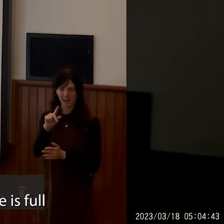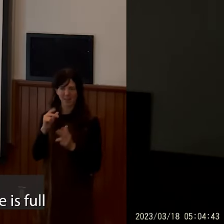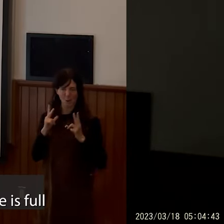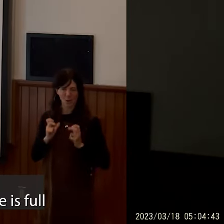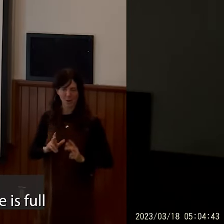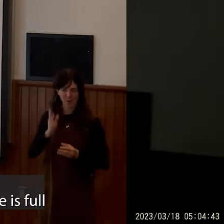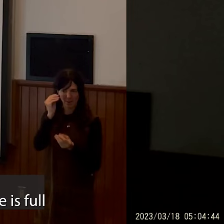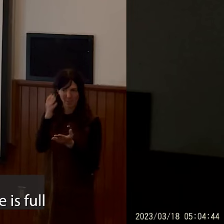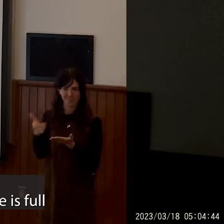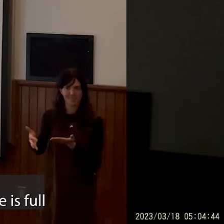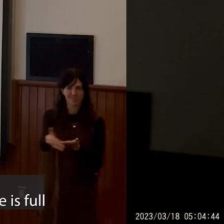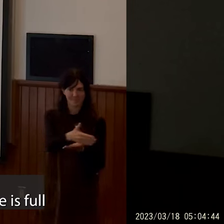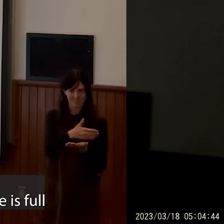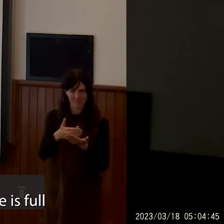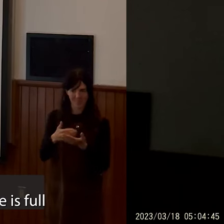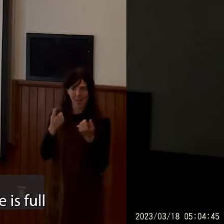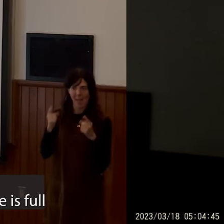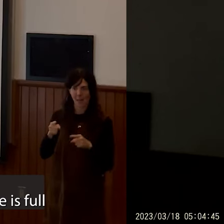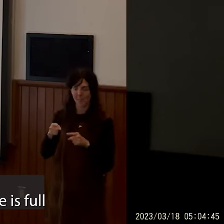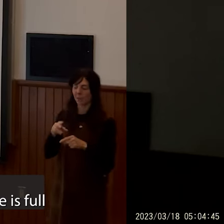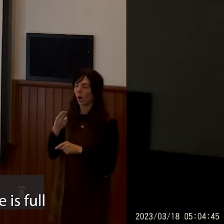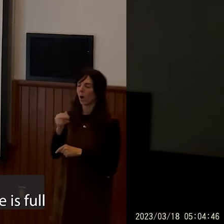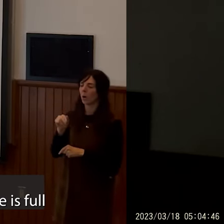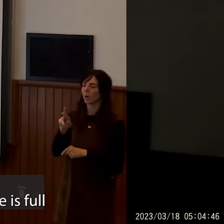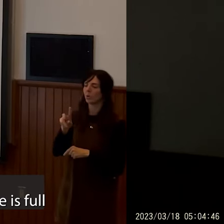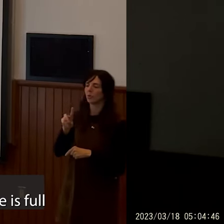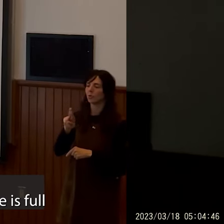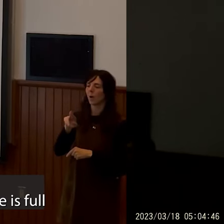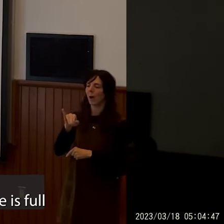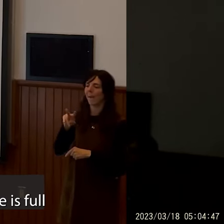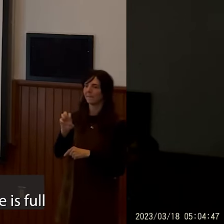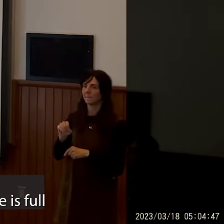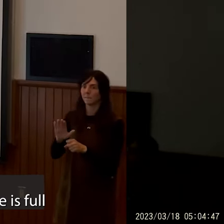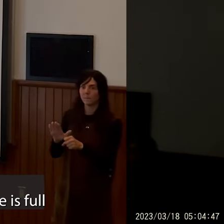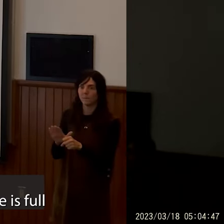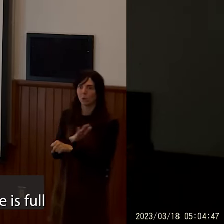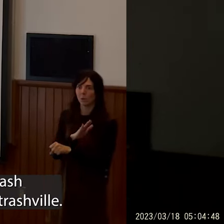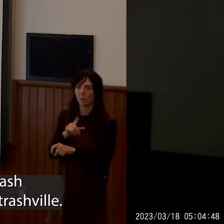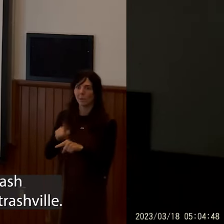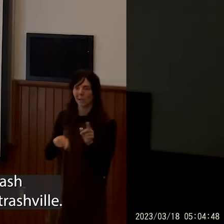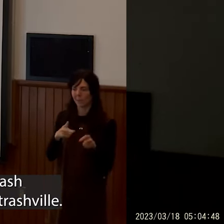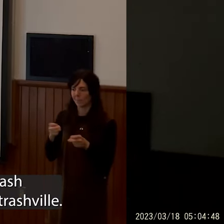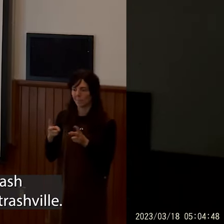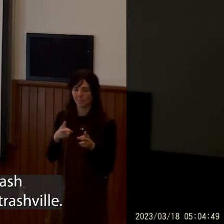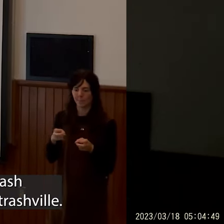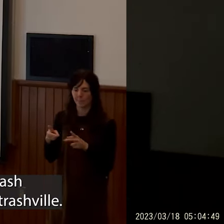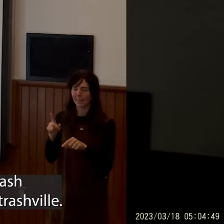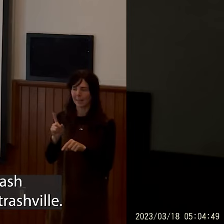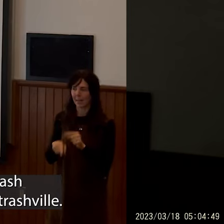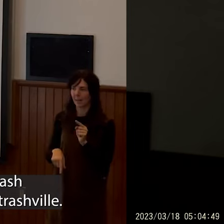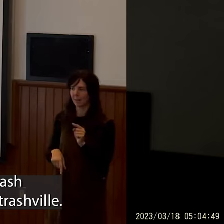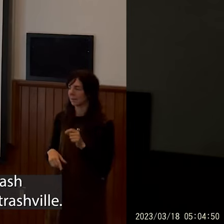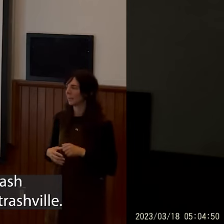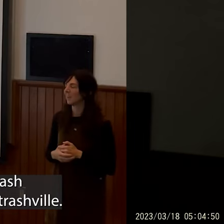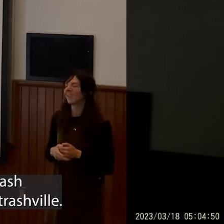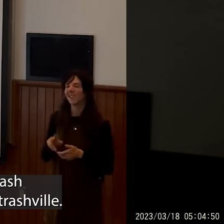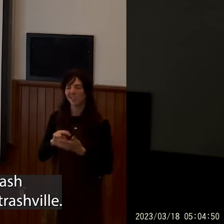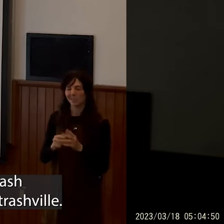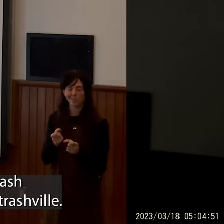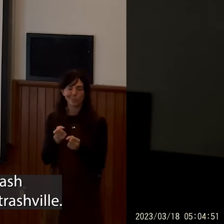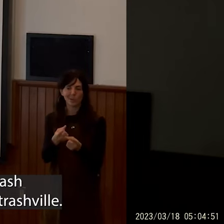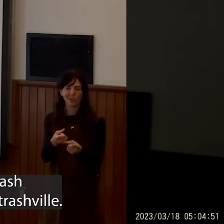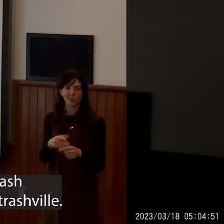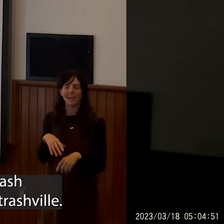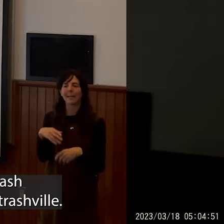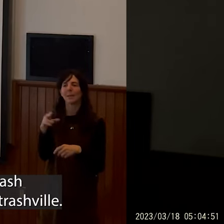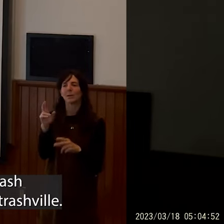the data collected? And their hard drive is full, the kind of cyborg body, the hard drive is full. So they are basically a piece of e-trash, and you just want to